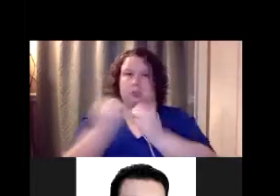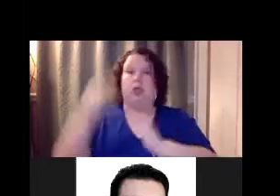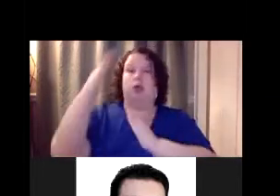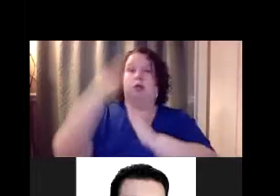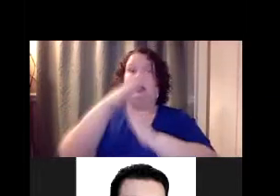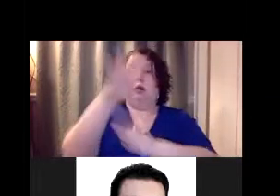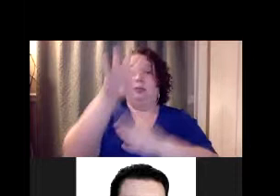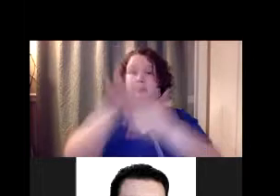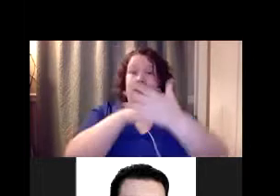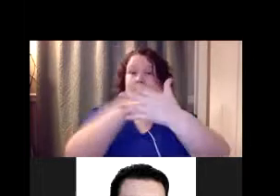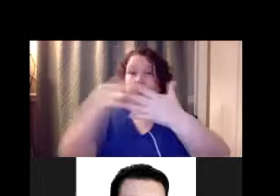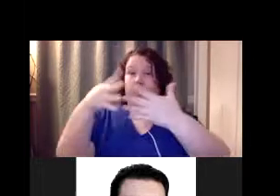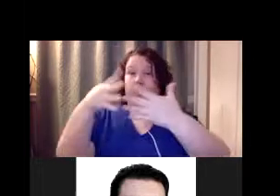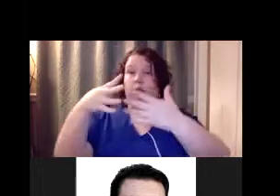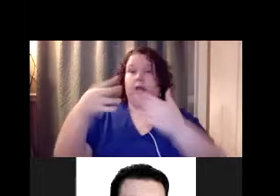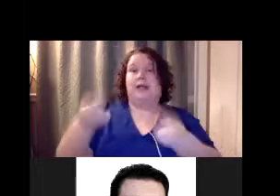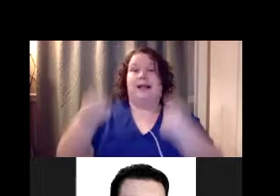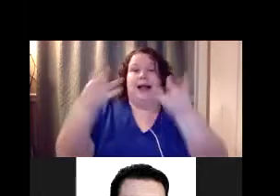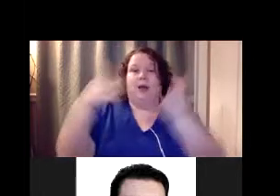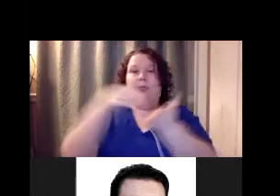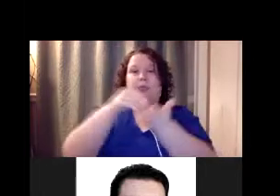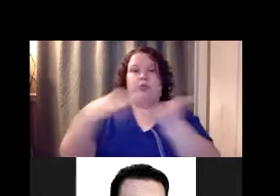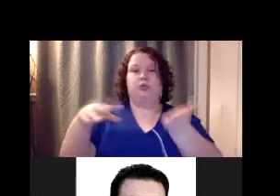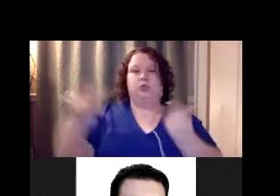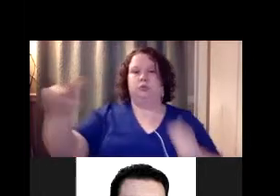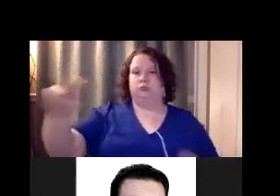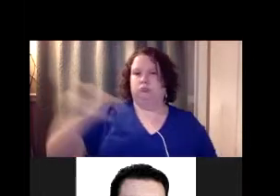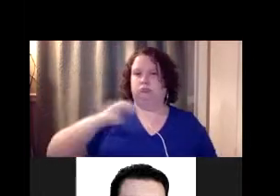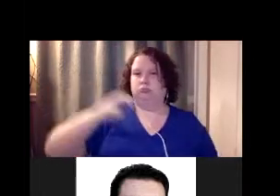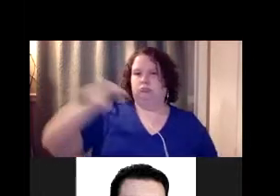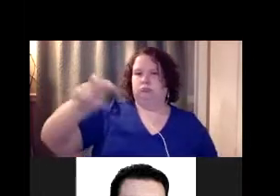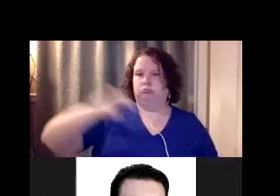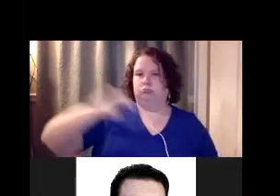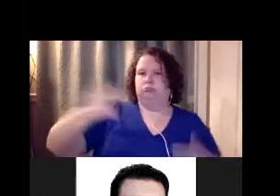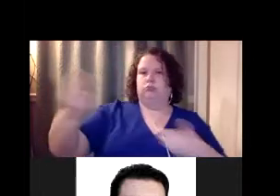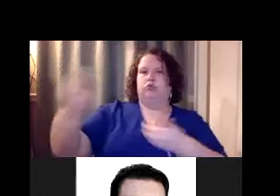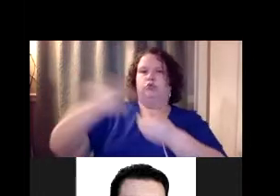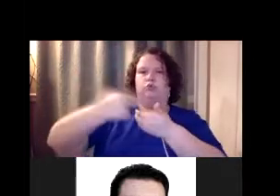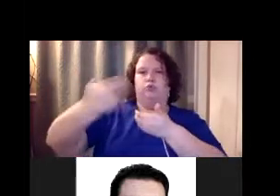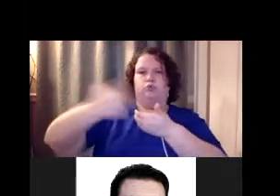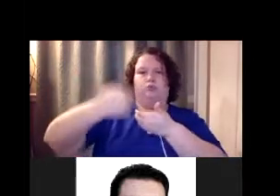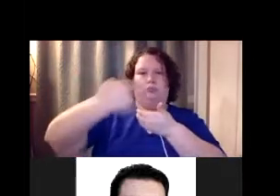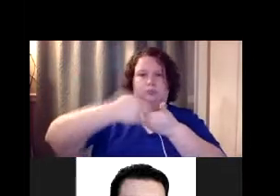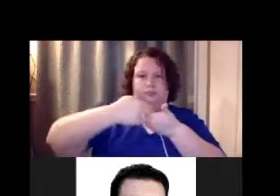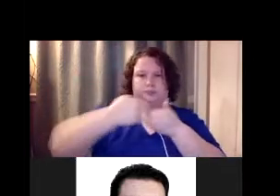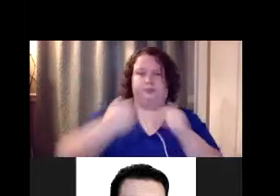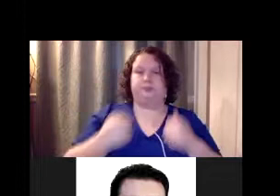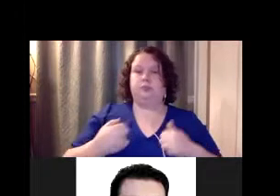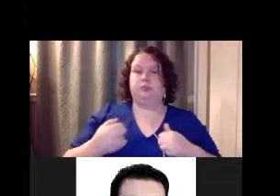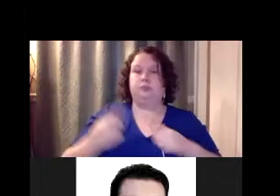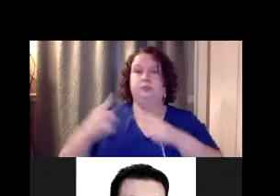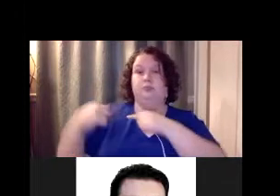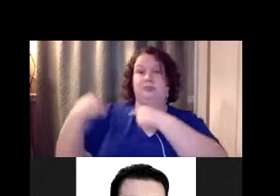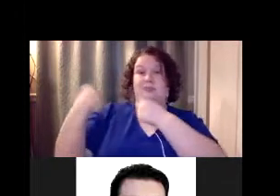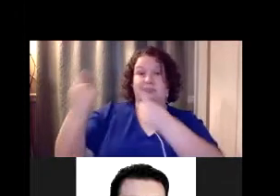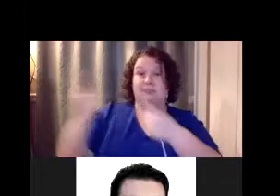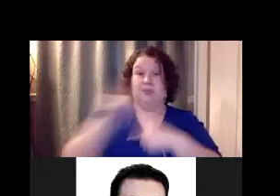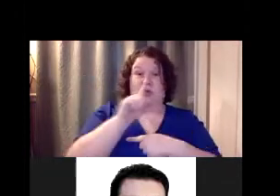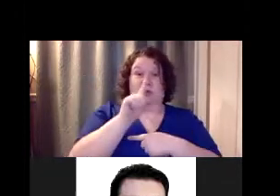transfers into the district. And you can see over the last several years, back in 2015, we were transferring